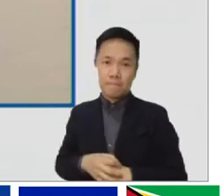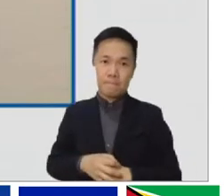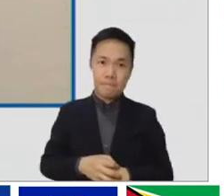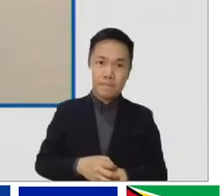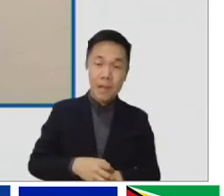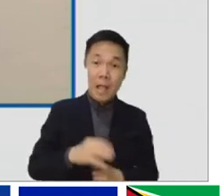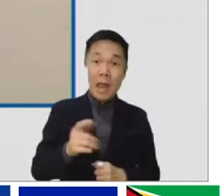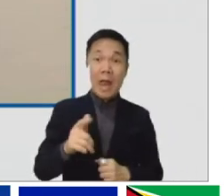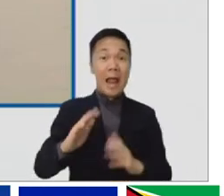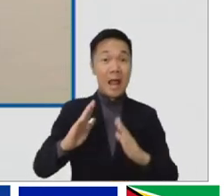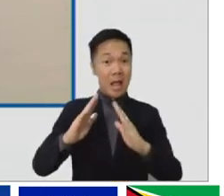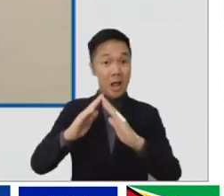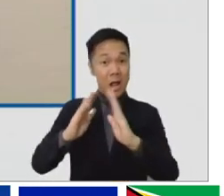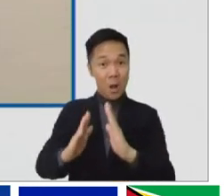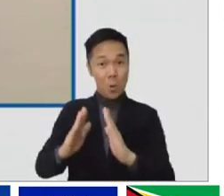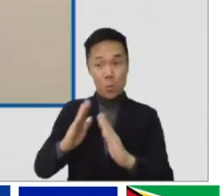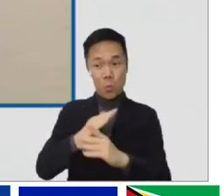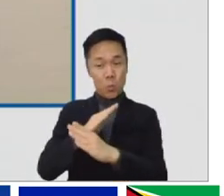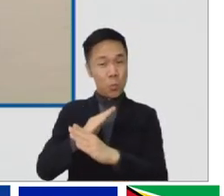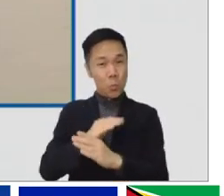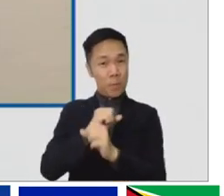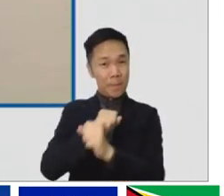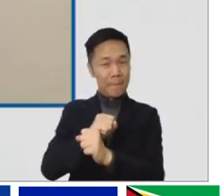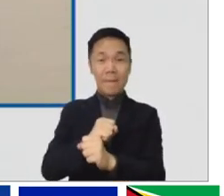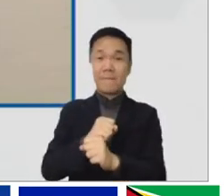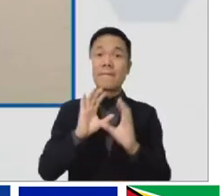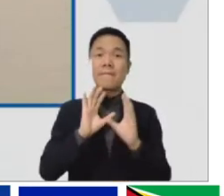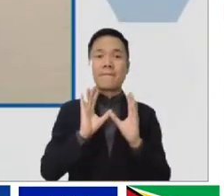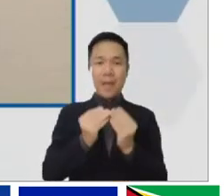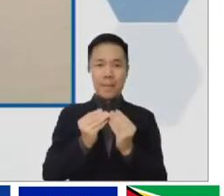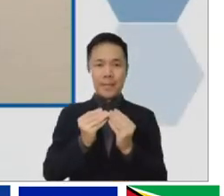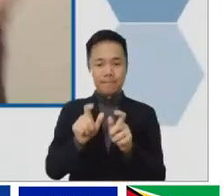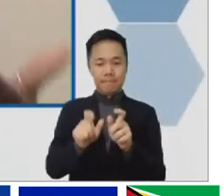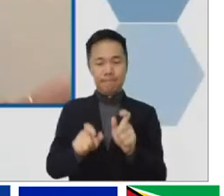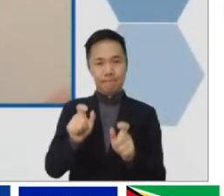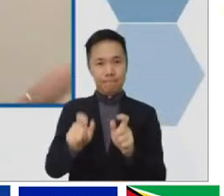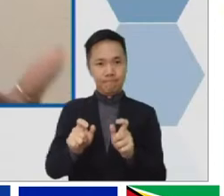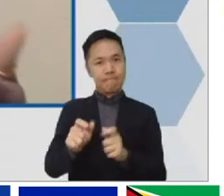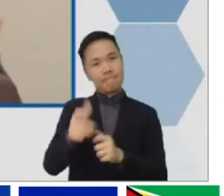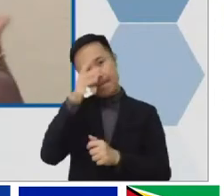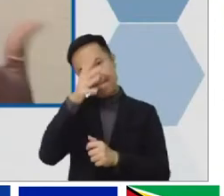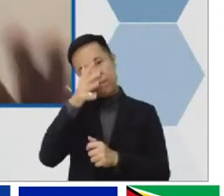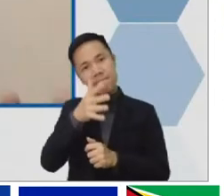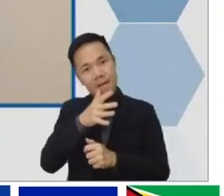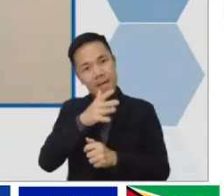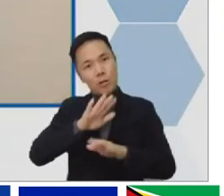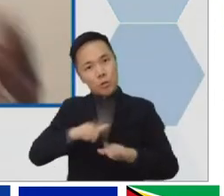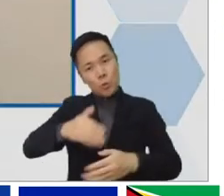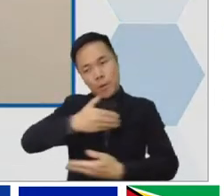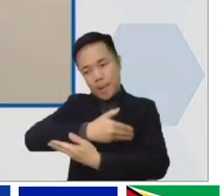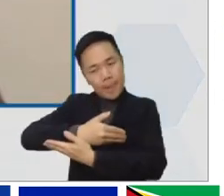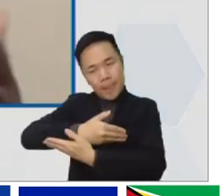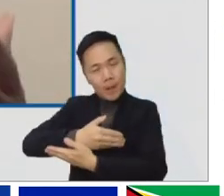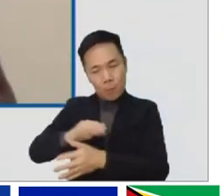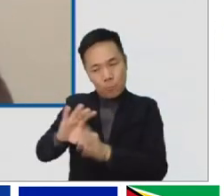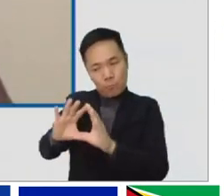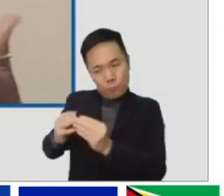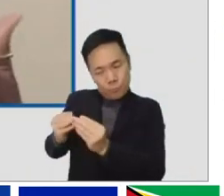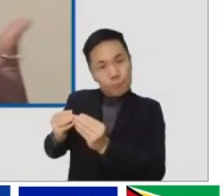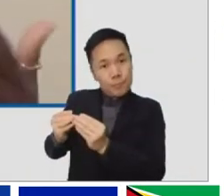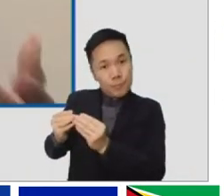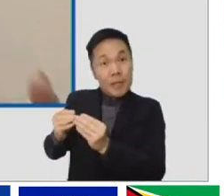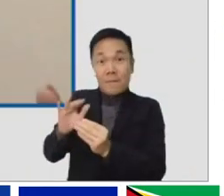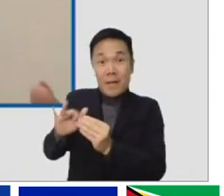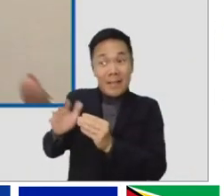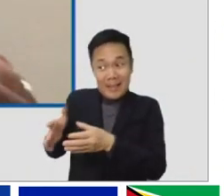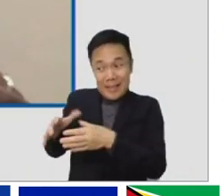keeping the families together, and in terms of being in the shelters for the volcano, in the shelters